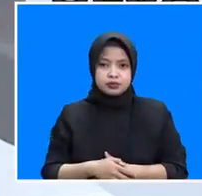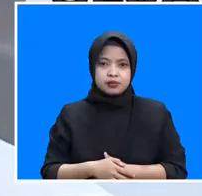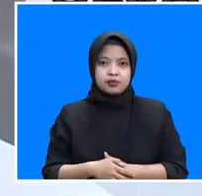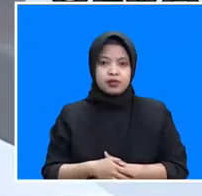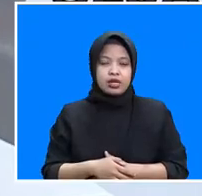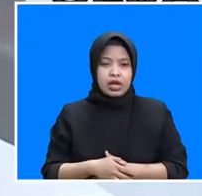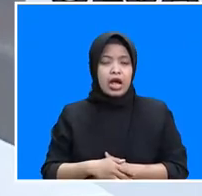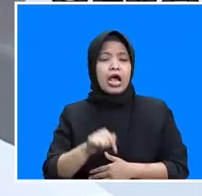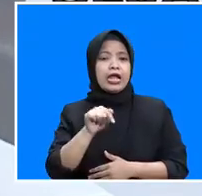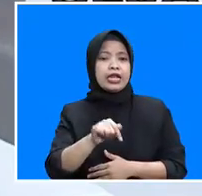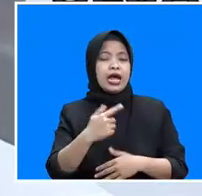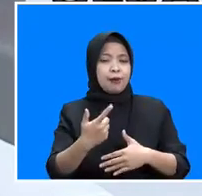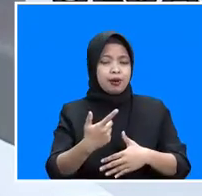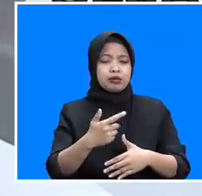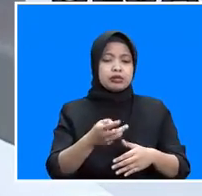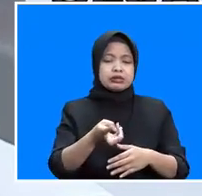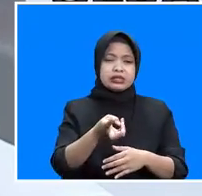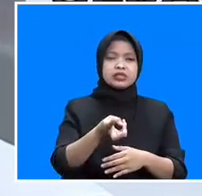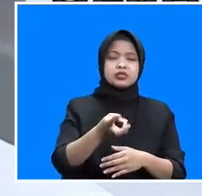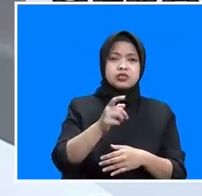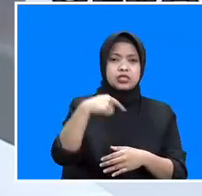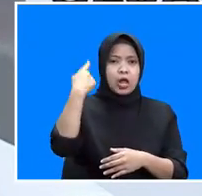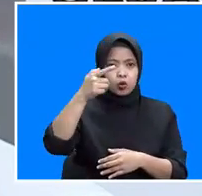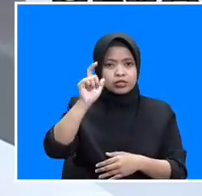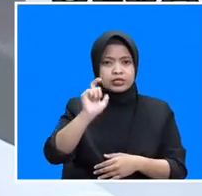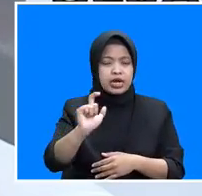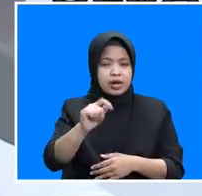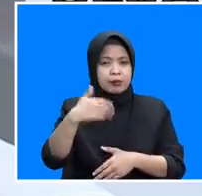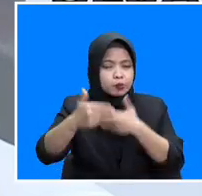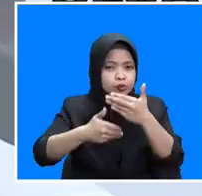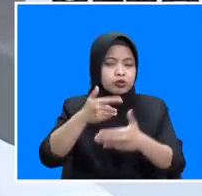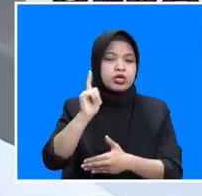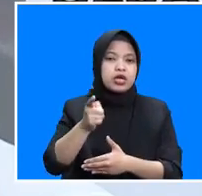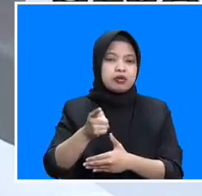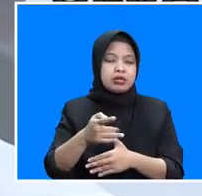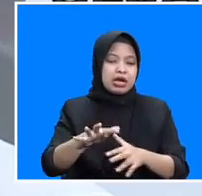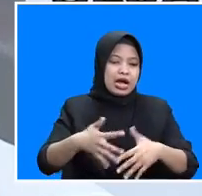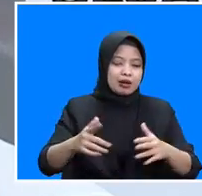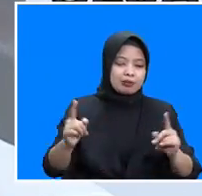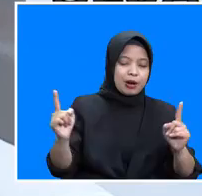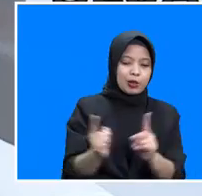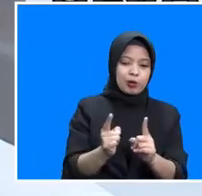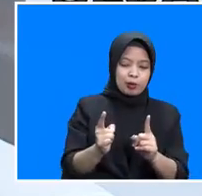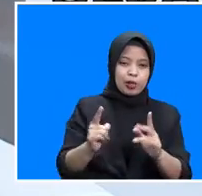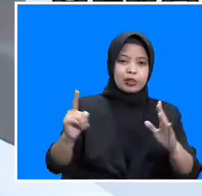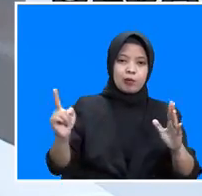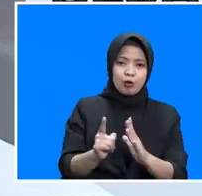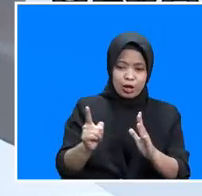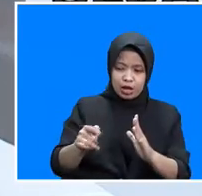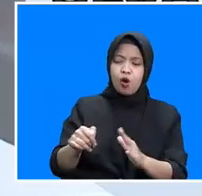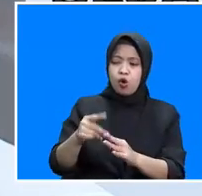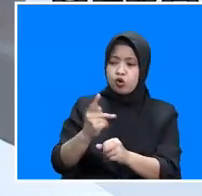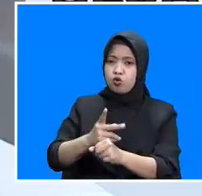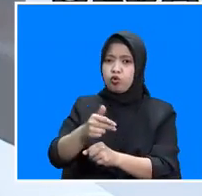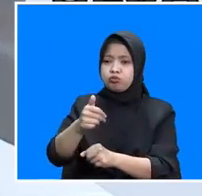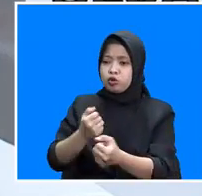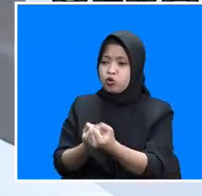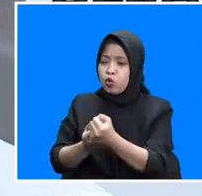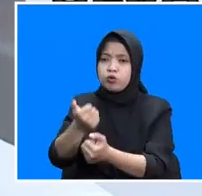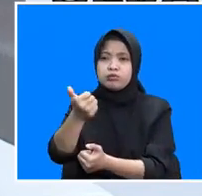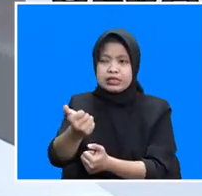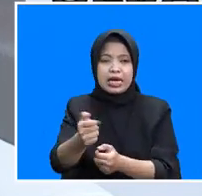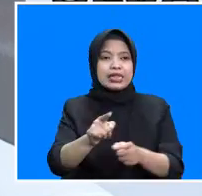of the time children are face-to-face learning and the teachers are supporting them, but then it's always good to have some element of